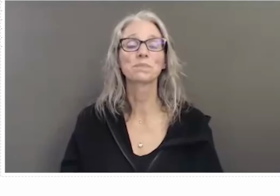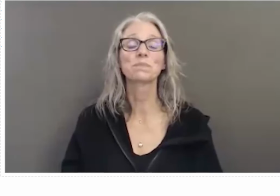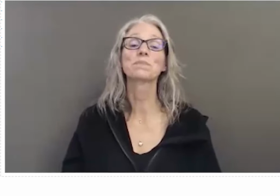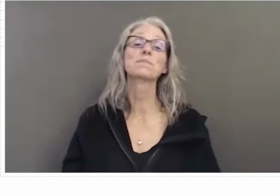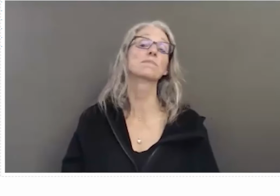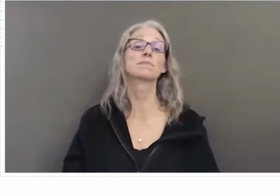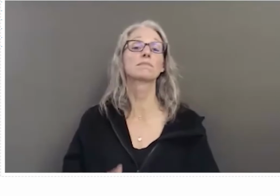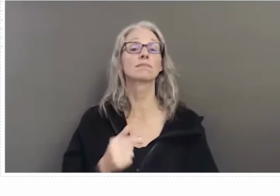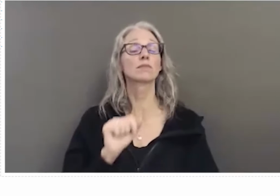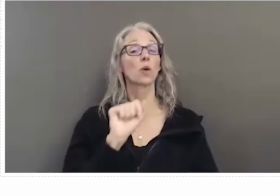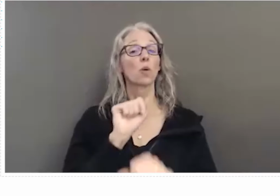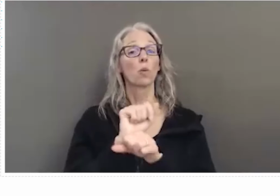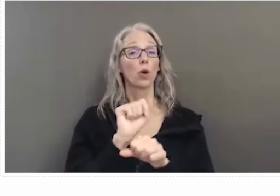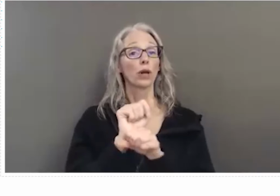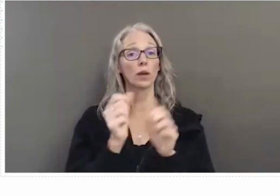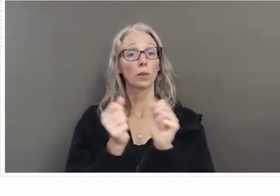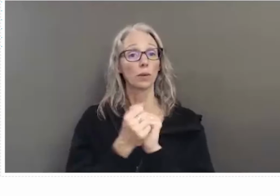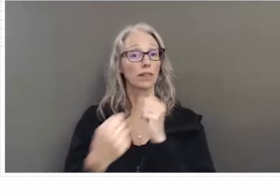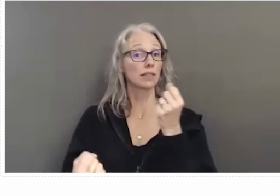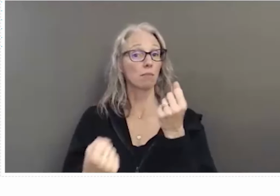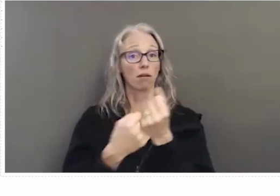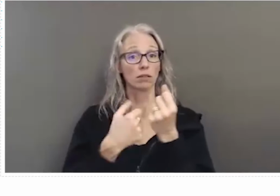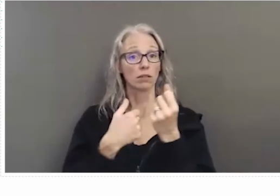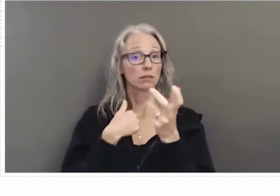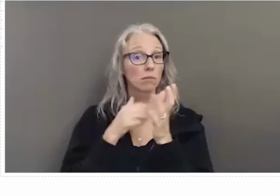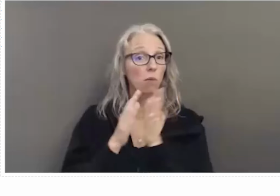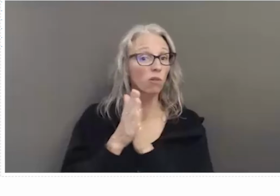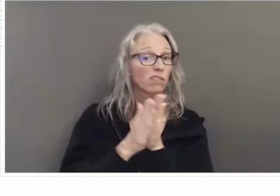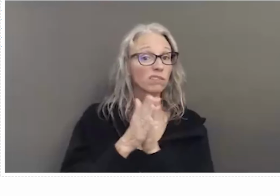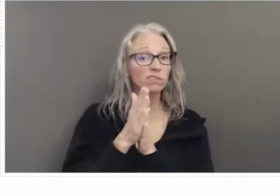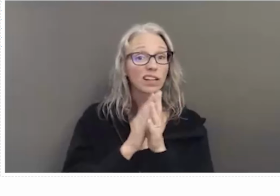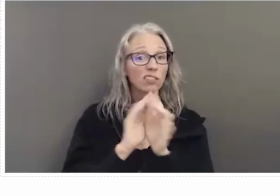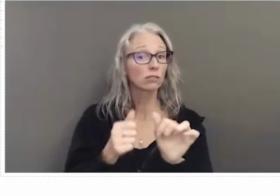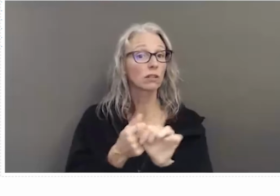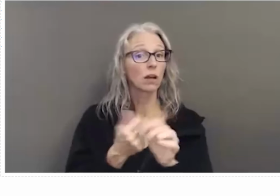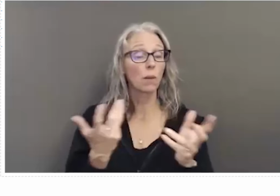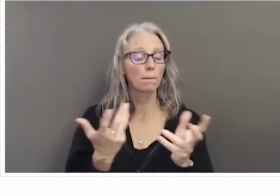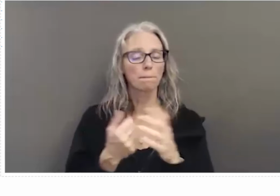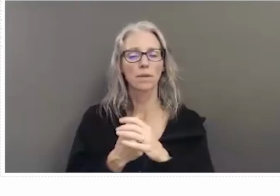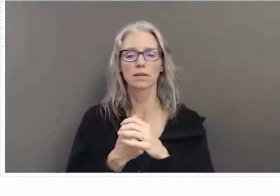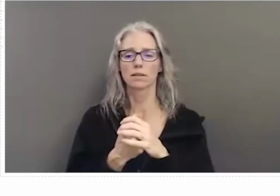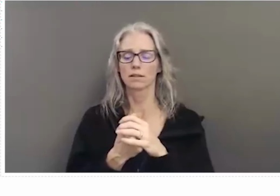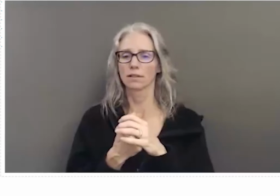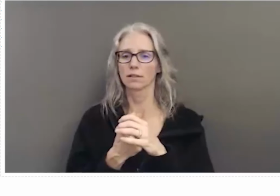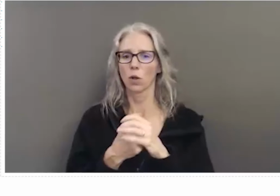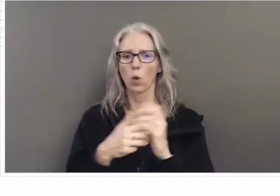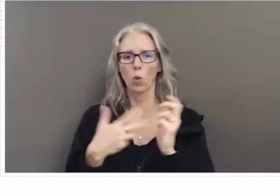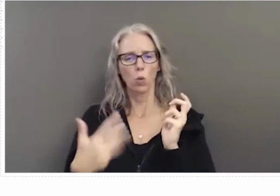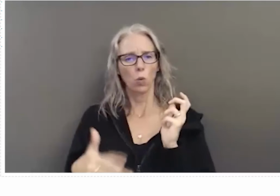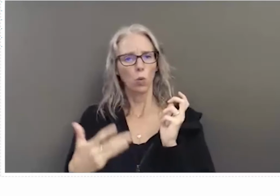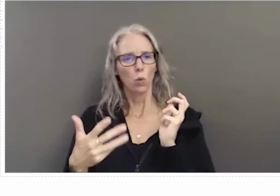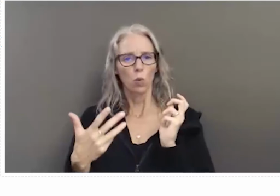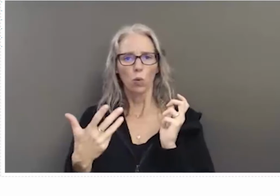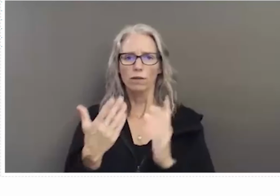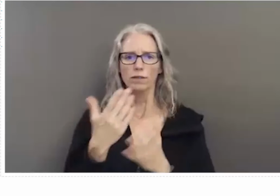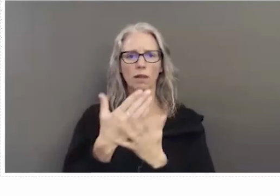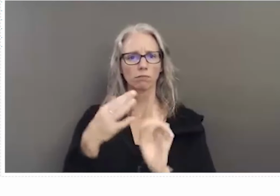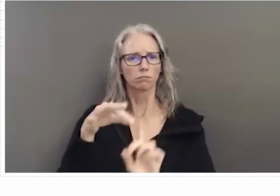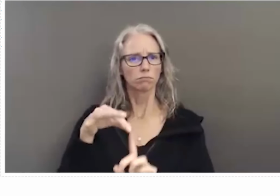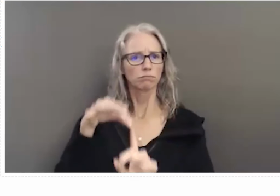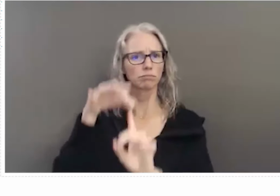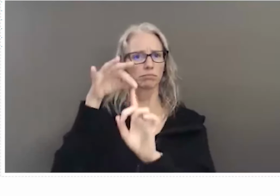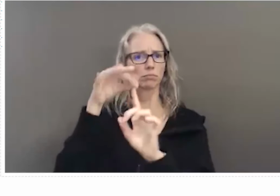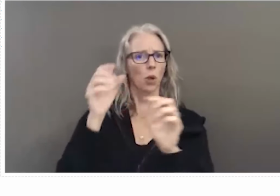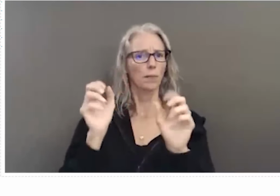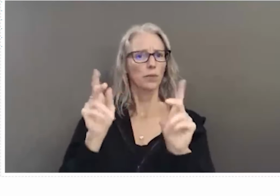about working with sponsors is probably sometimes the unique opportunities we get to build in. Like for